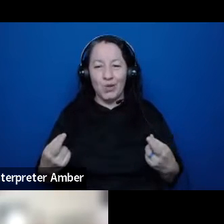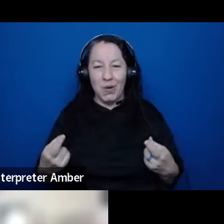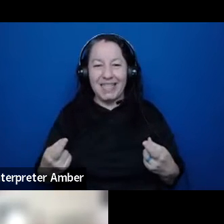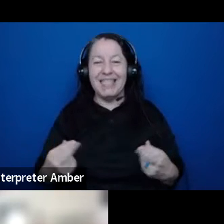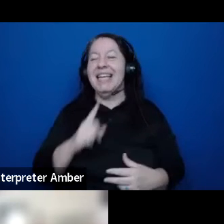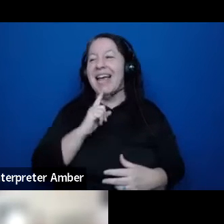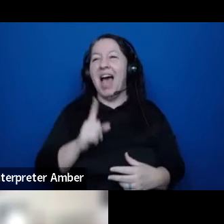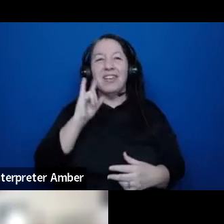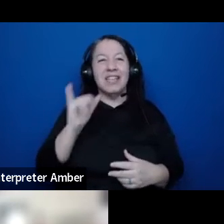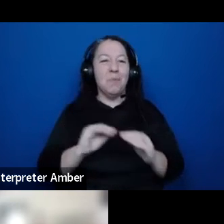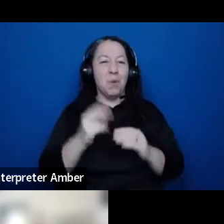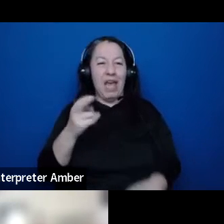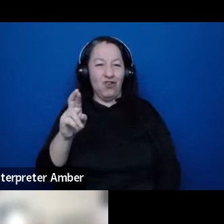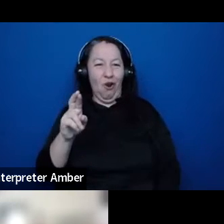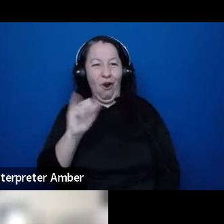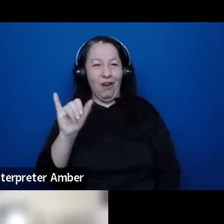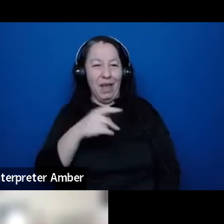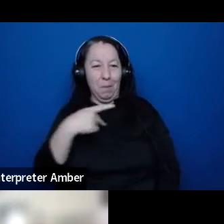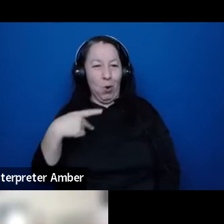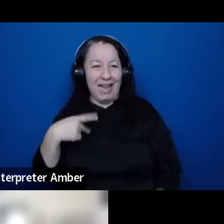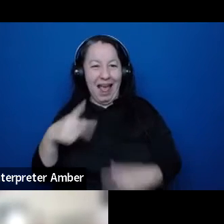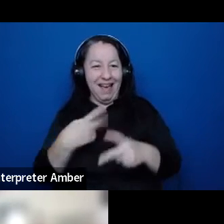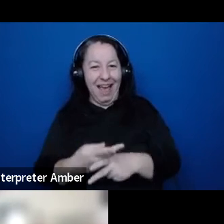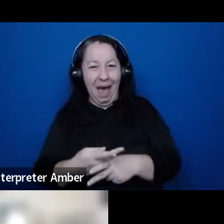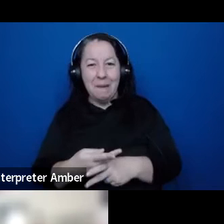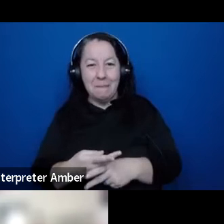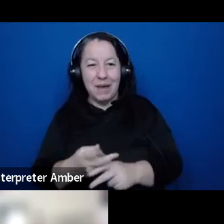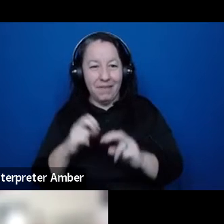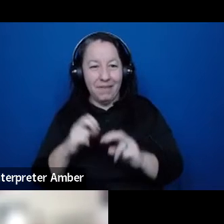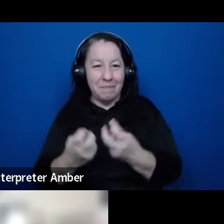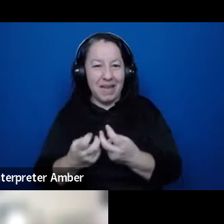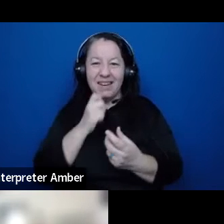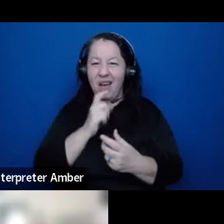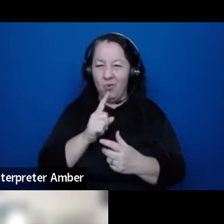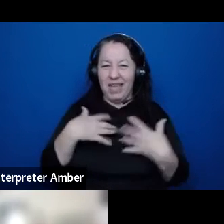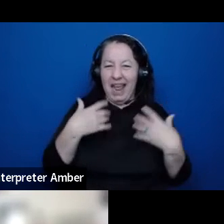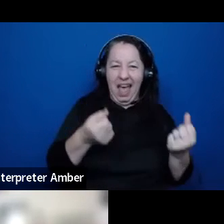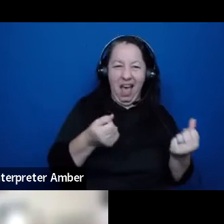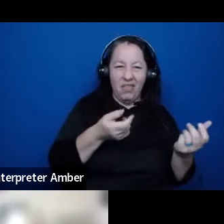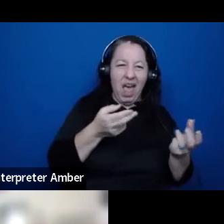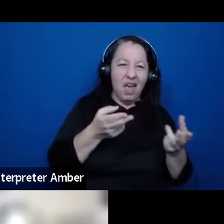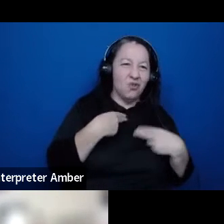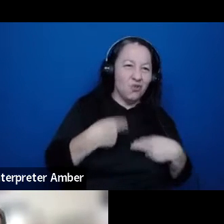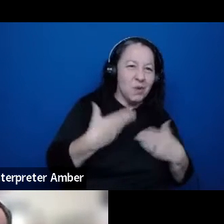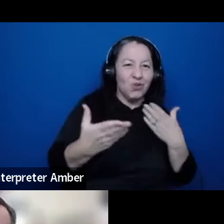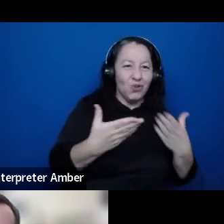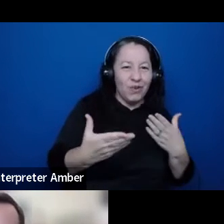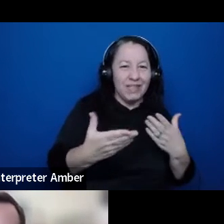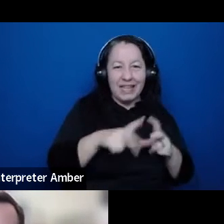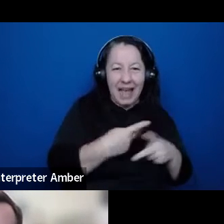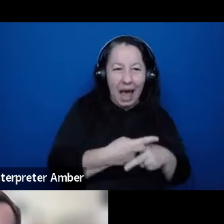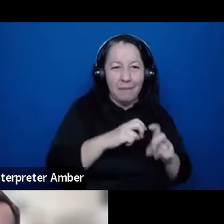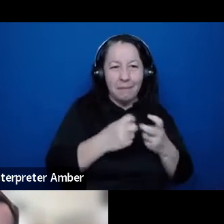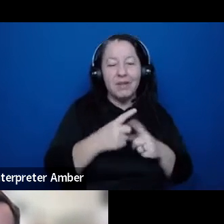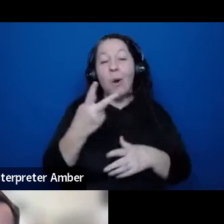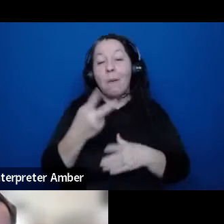more like a personnel kind of committee, not really the Health and Human Services. So both the House and the Senate have titled